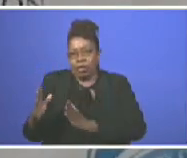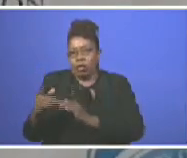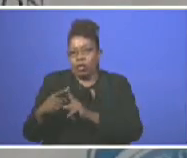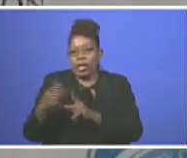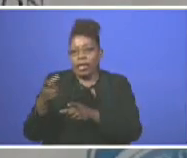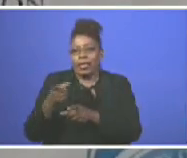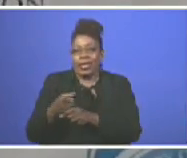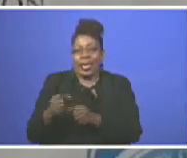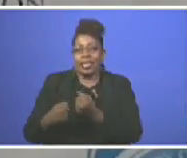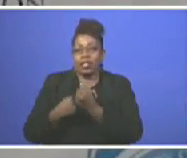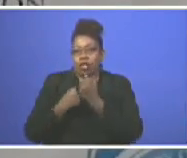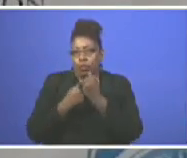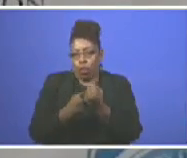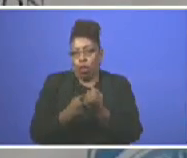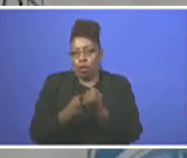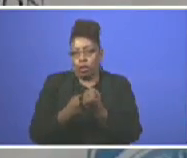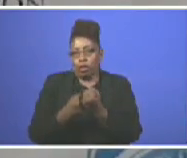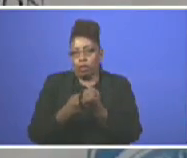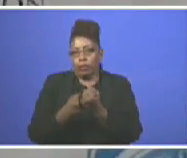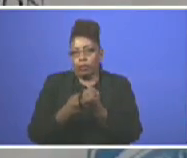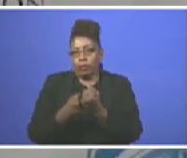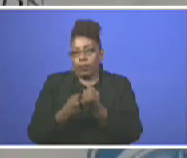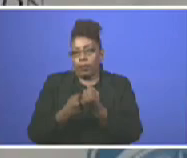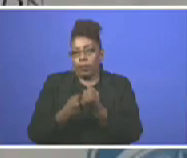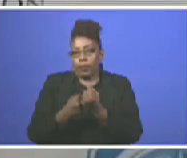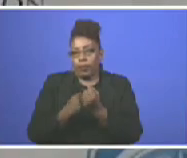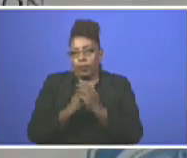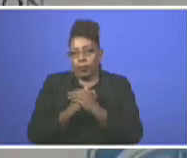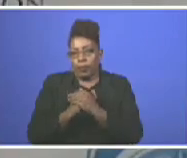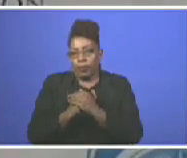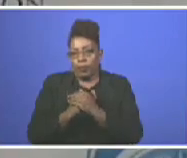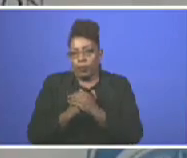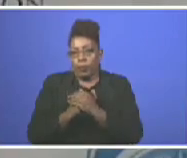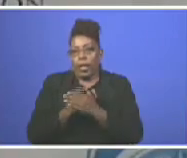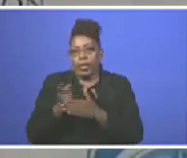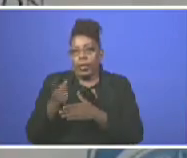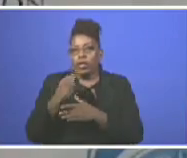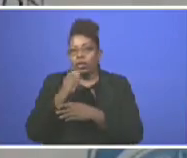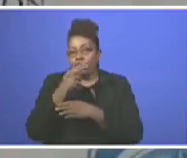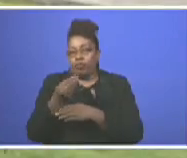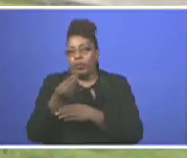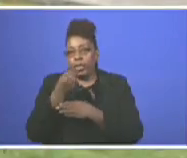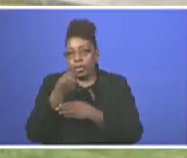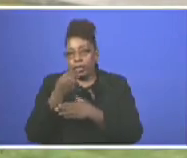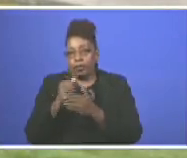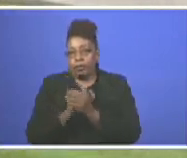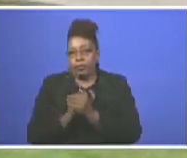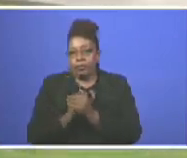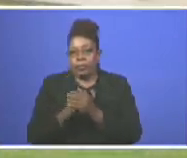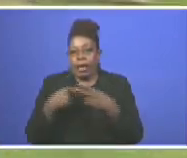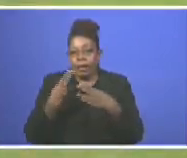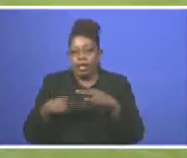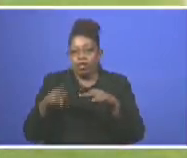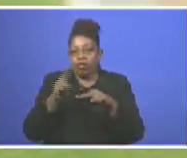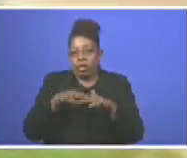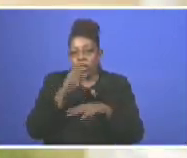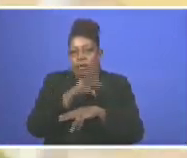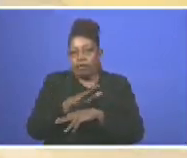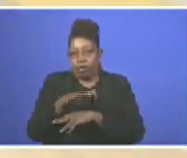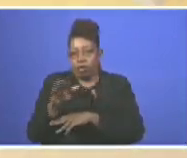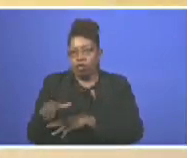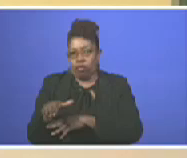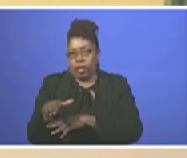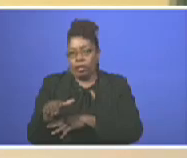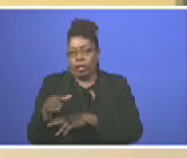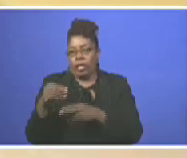support of the state in terms of, you know, their nutrition and their meals. With an increased number of children